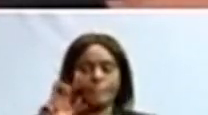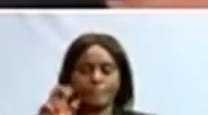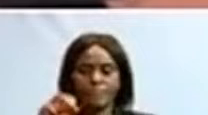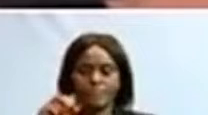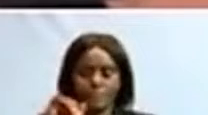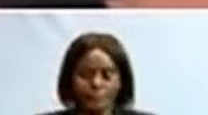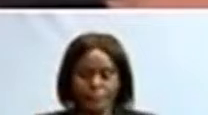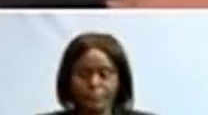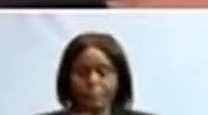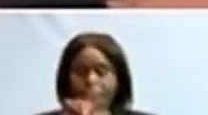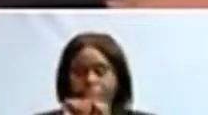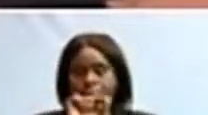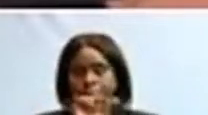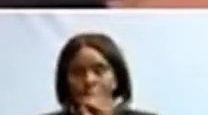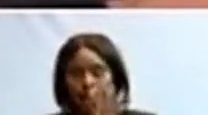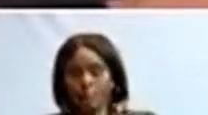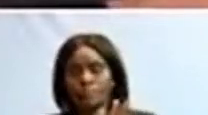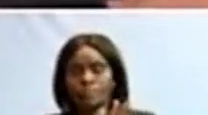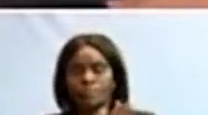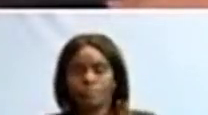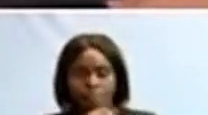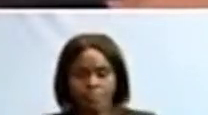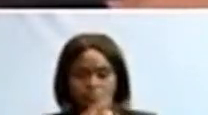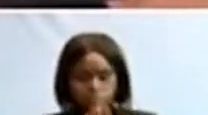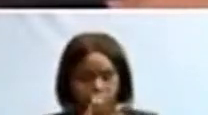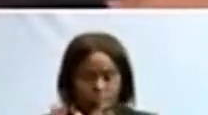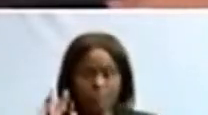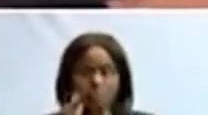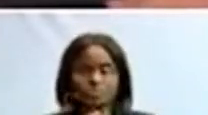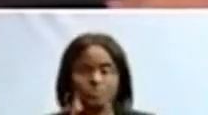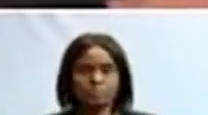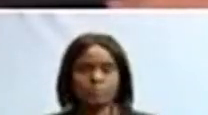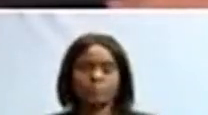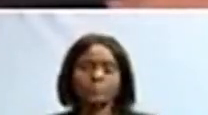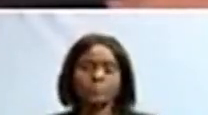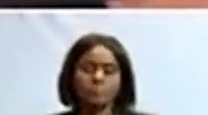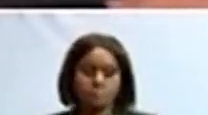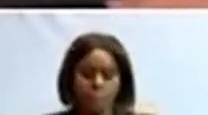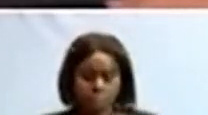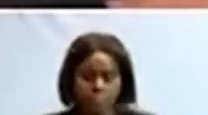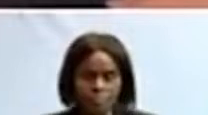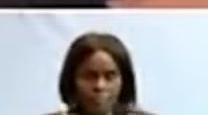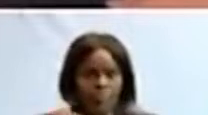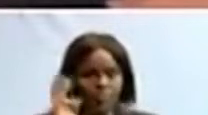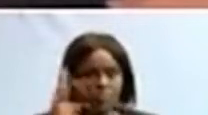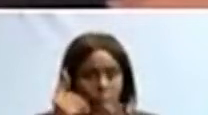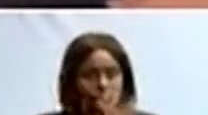30th September 2024. Remedial measure, Chair. Management will ensure